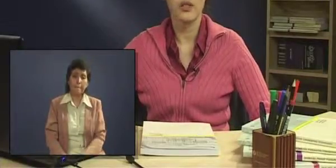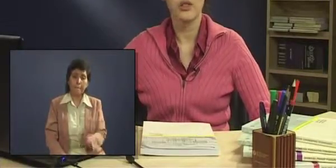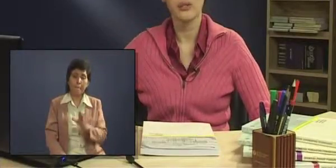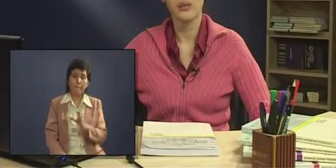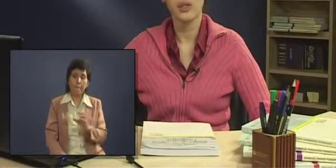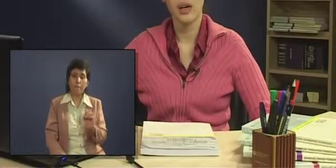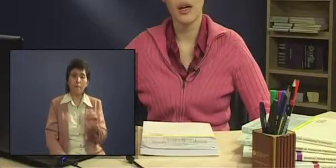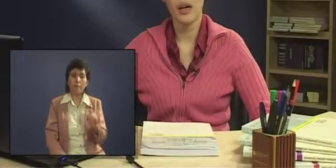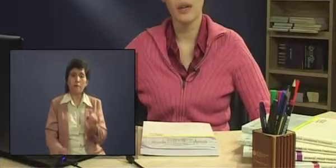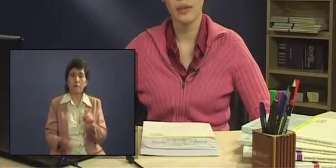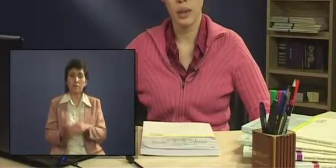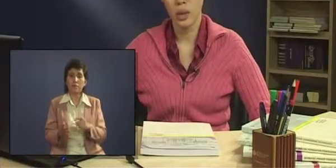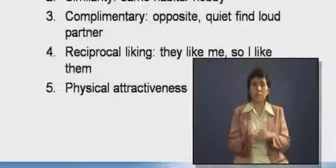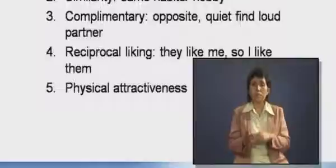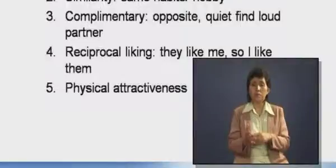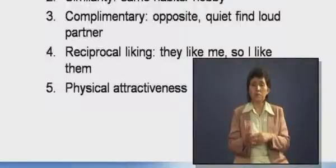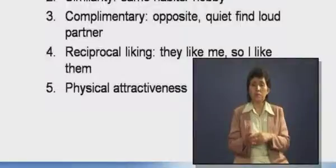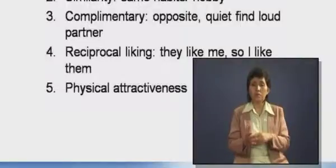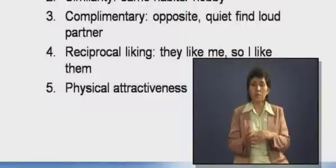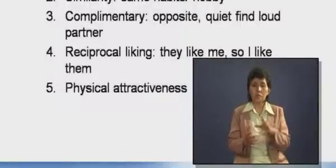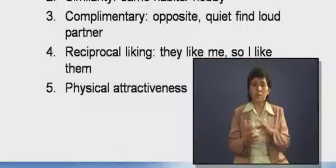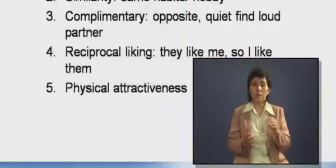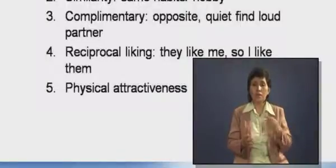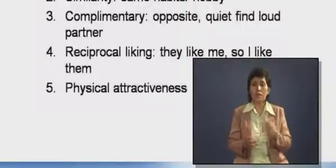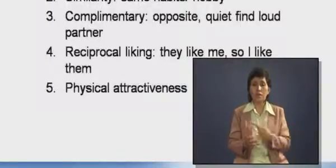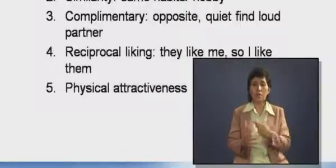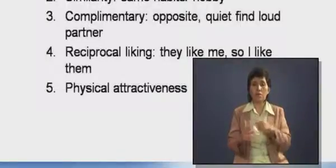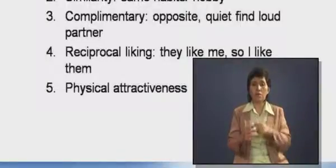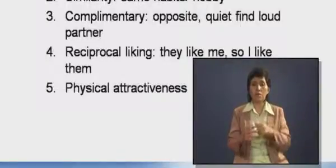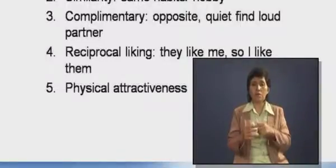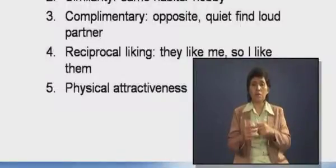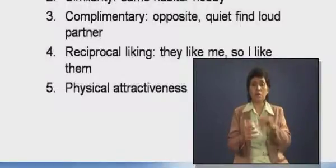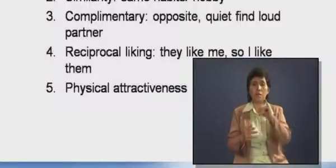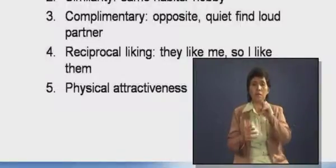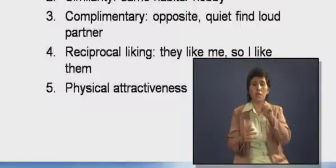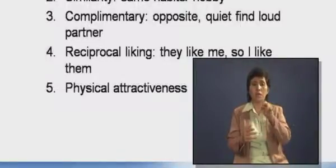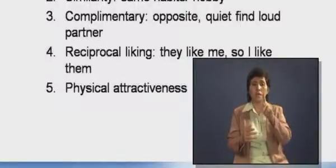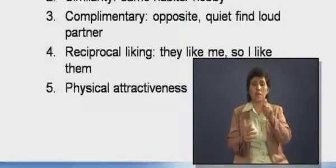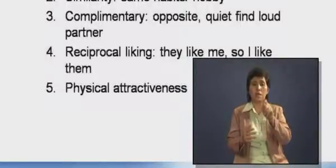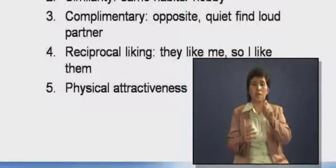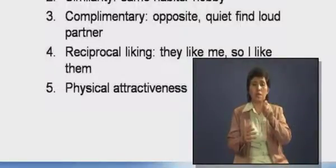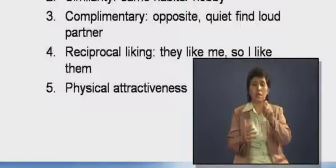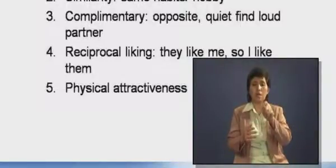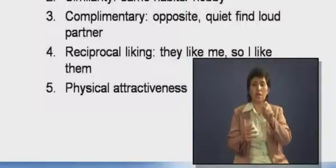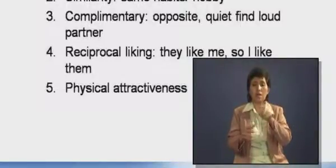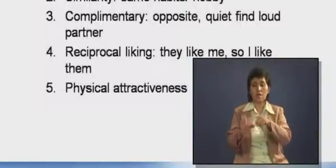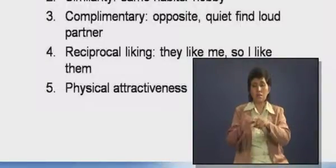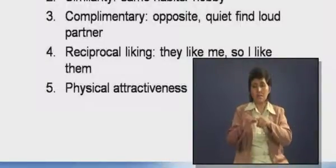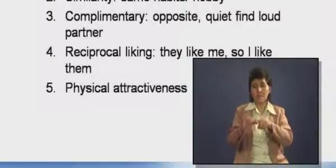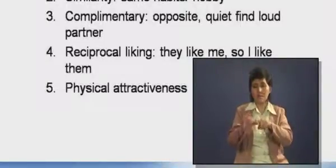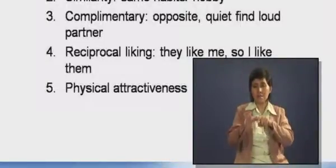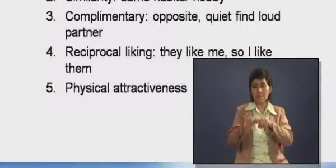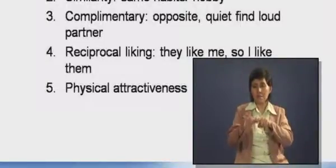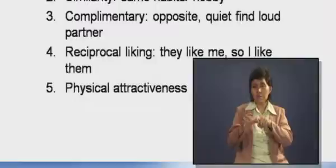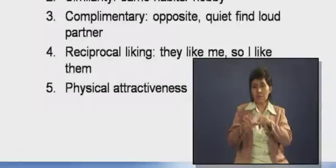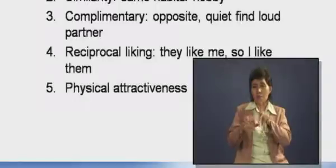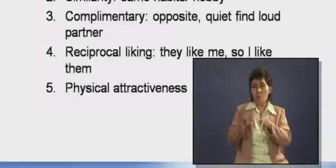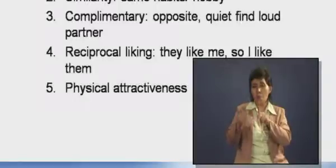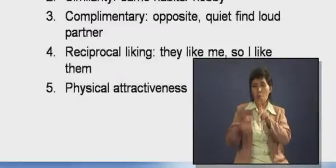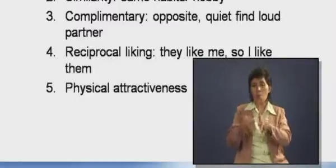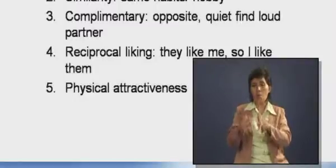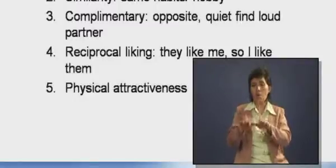Okay. Sometimes then we go into attraction. What makes people attracted to other people?